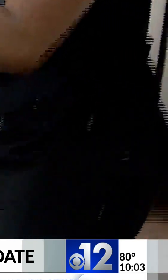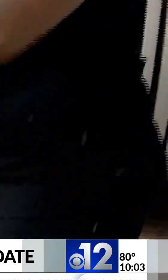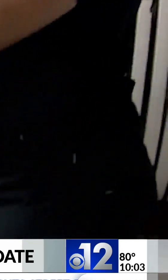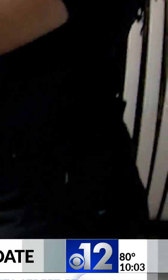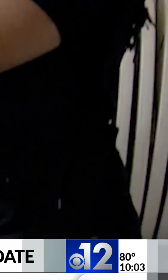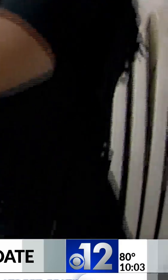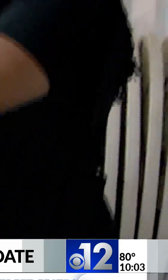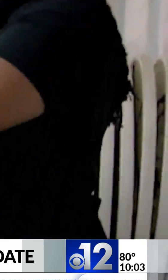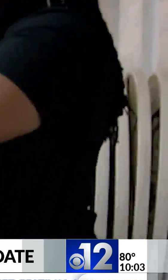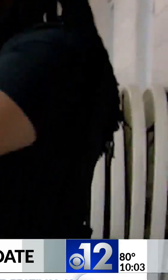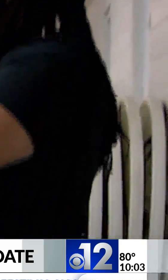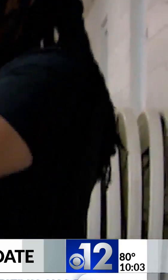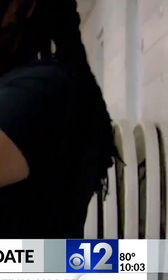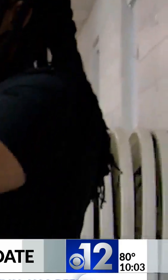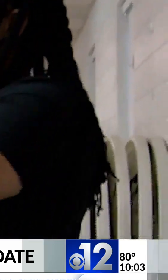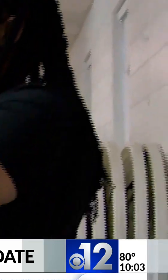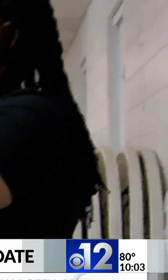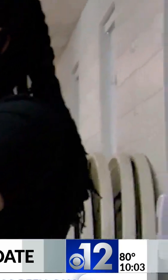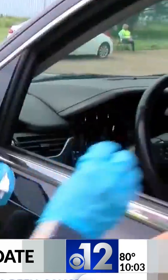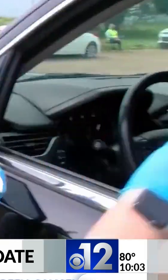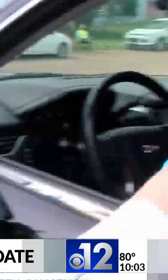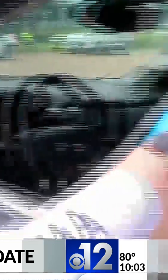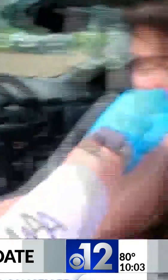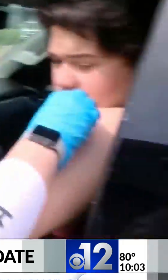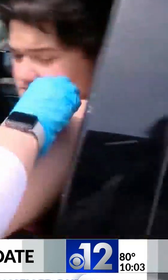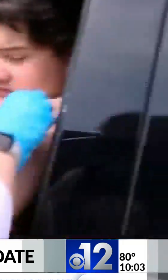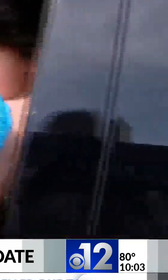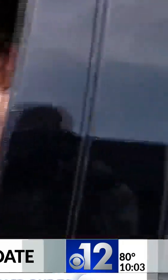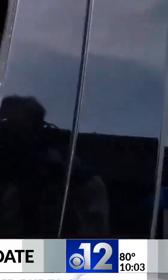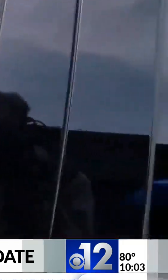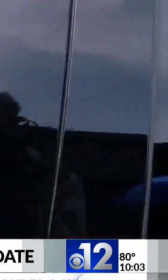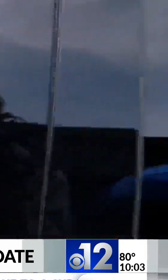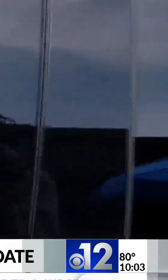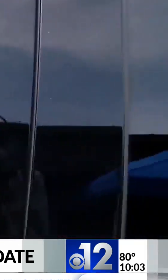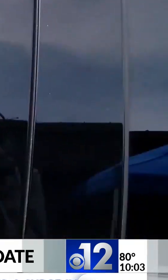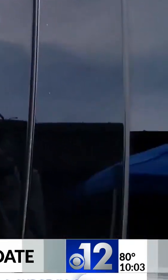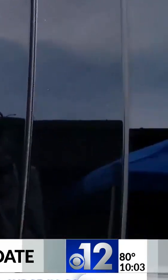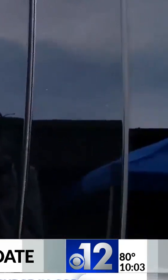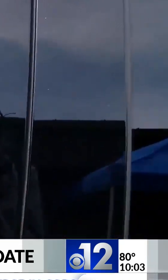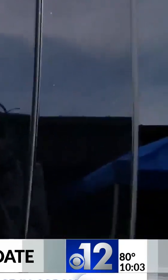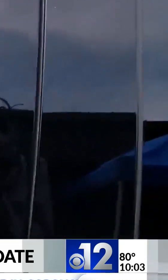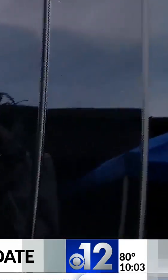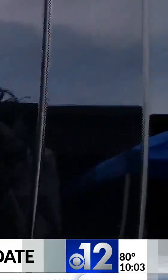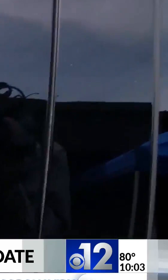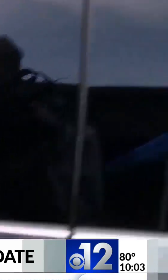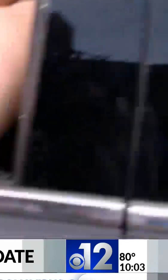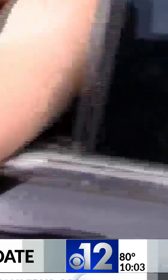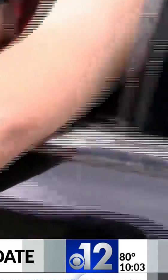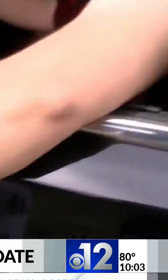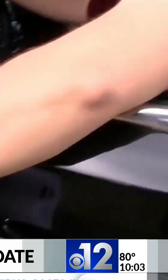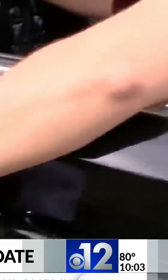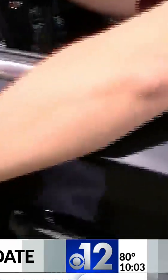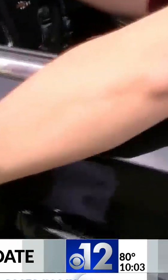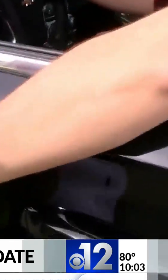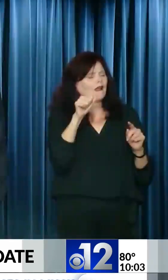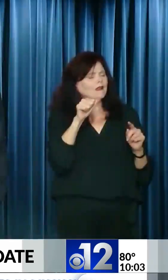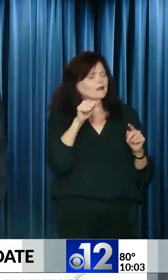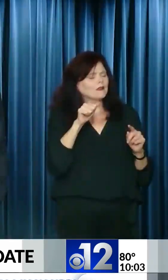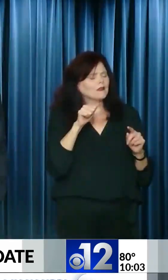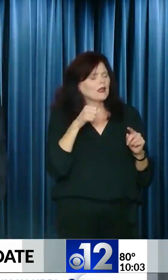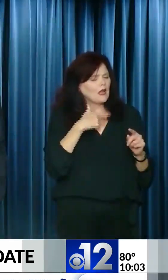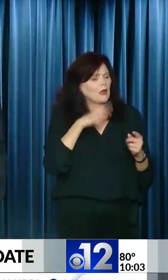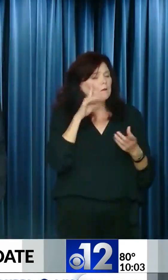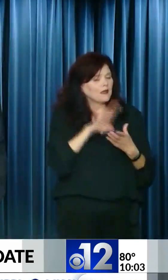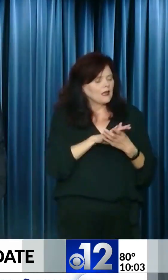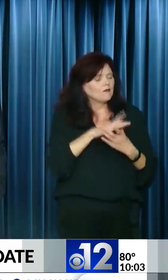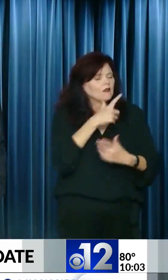vaccine works, but it shouldn't be forced on anyone. The vaccine works or it doesn't. Okay, either the vaccine works or it doesn't, and I